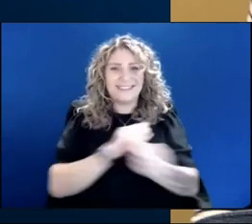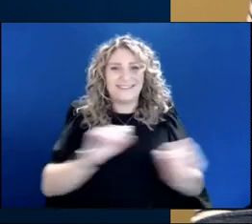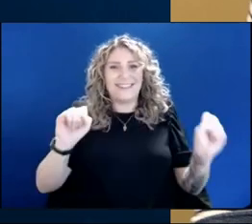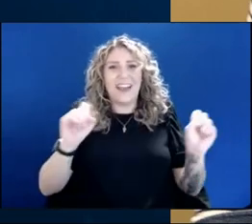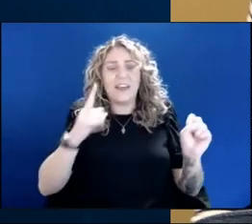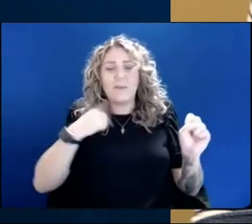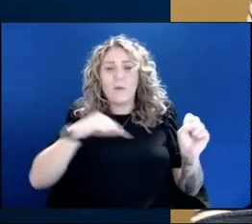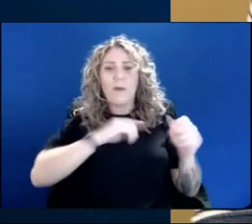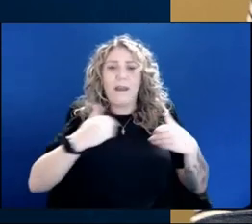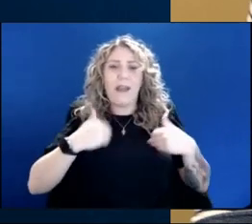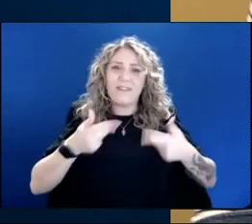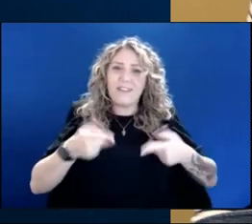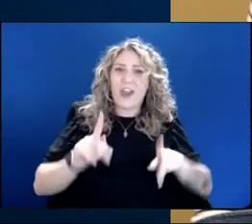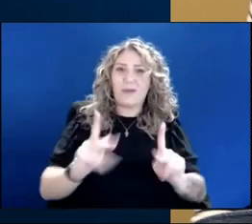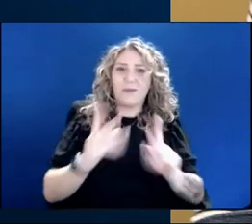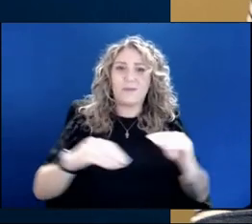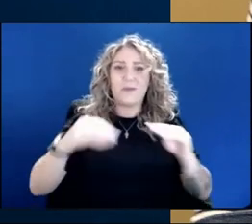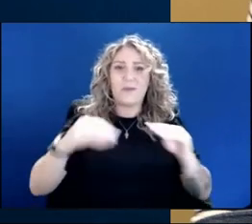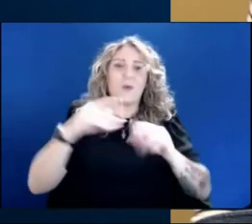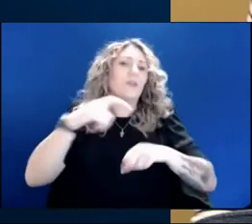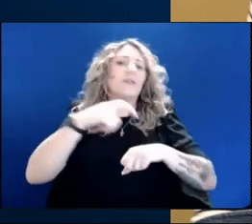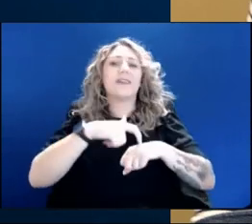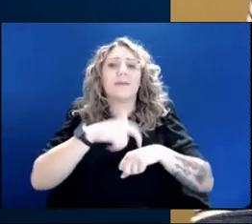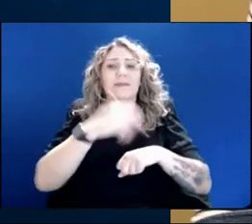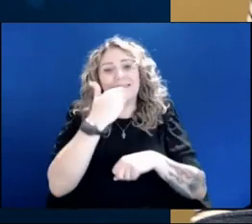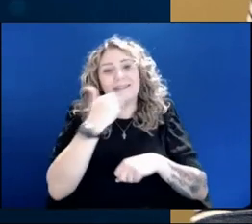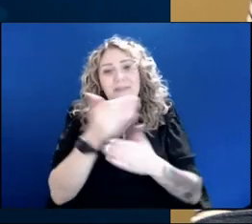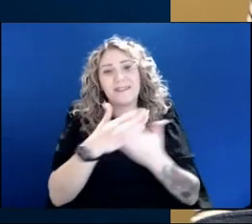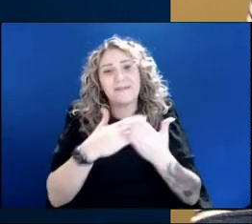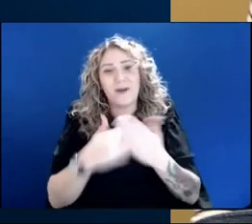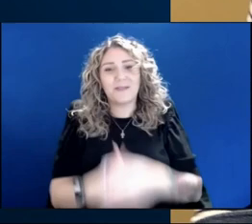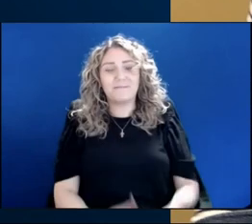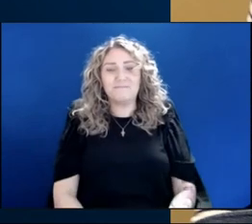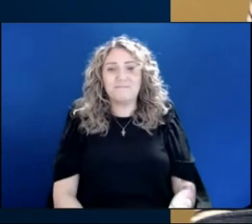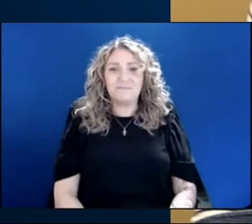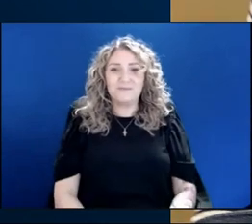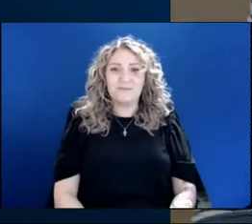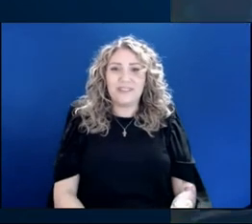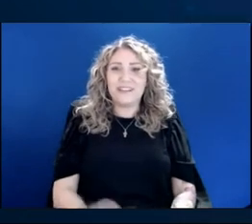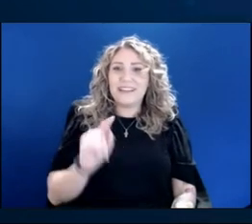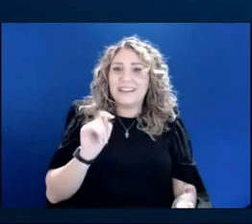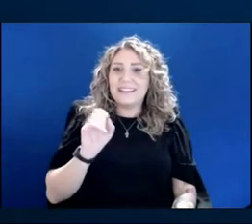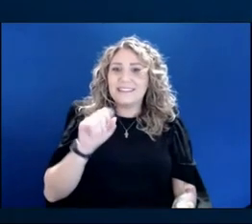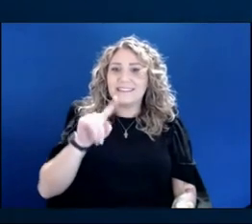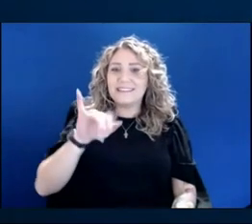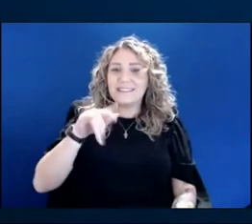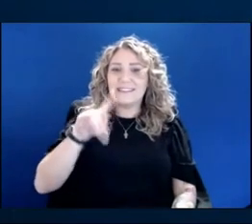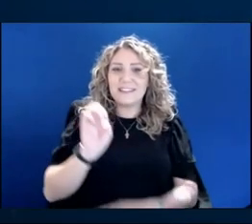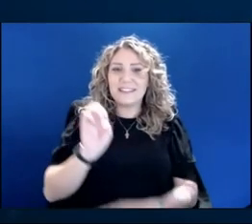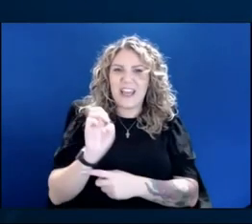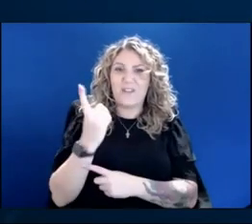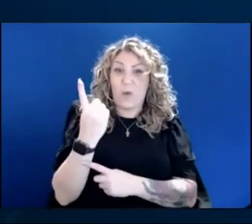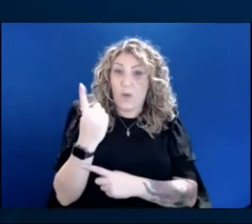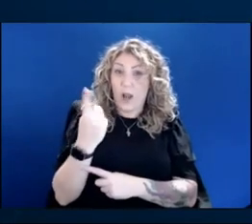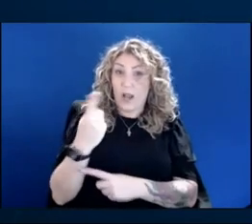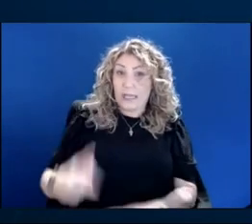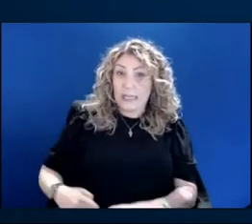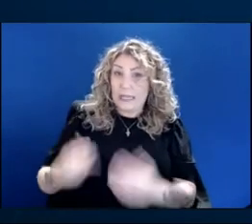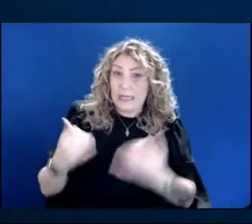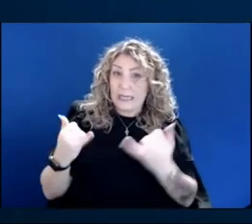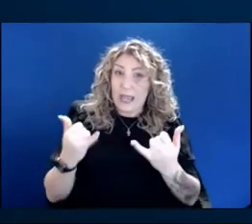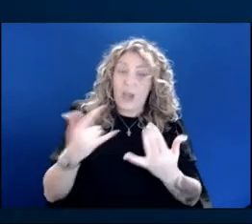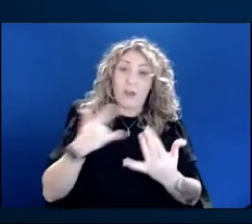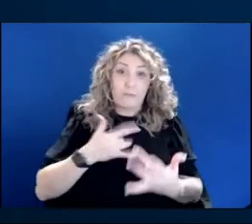to have him for more time. And that's the best part. Stephanie, you're down to one kidney. How are you feeling? I feel great.